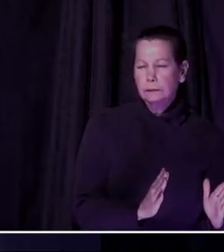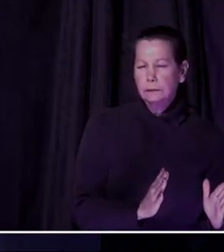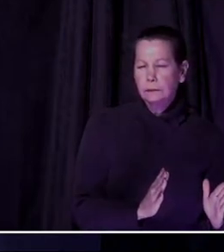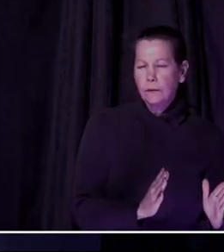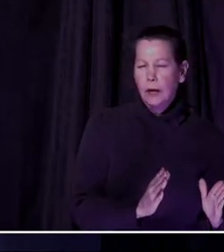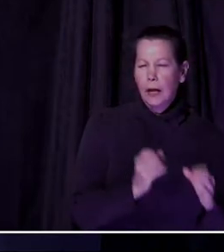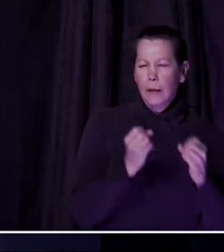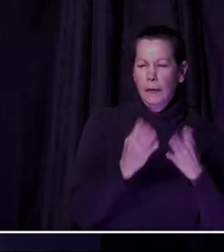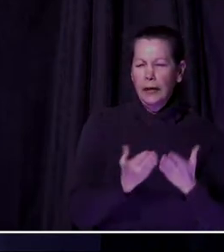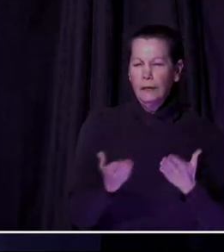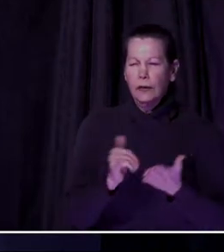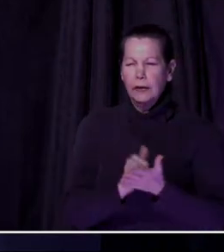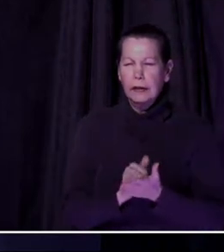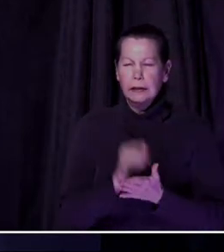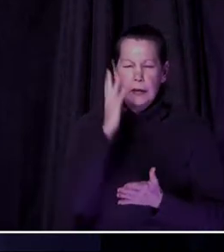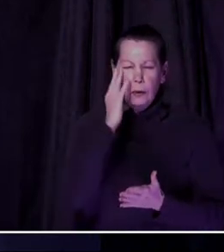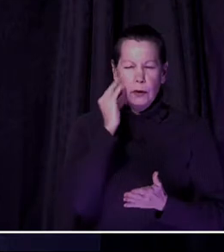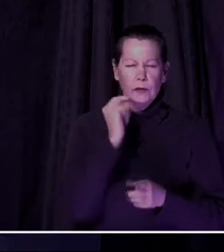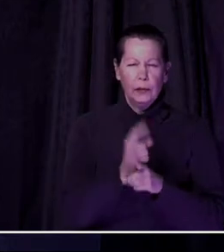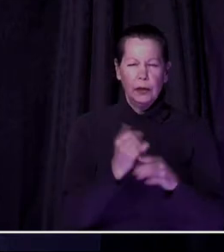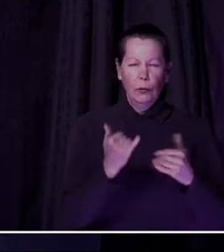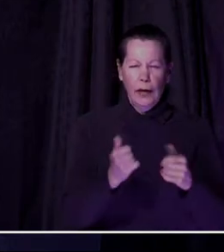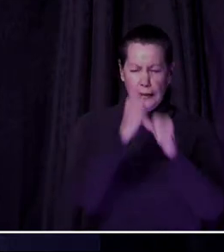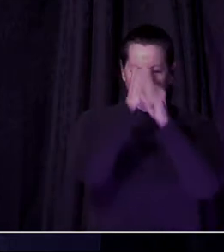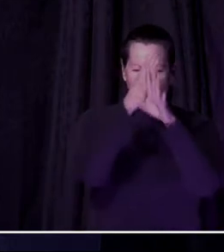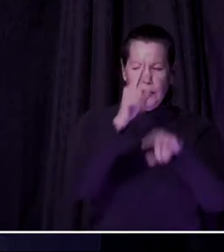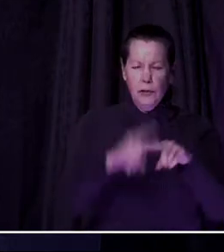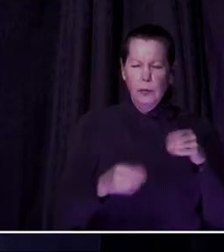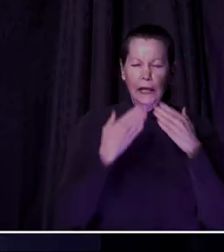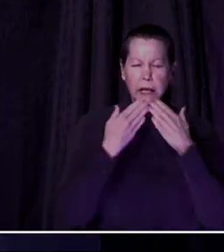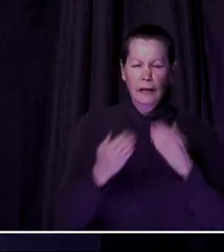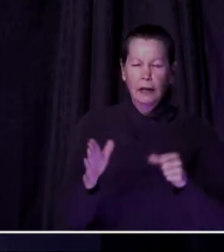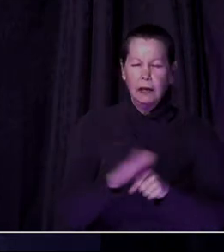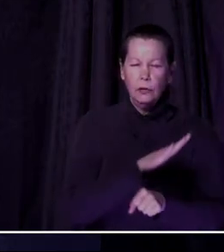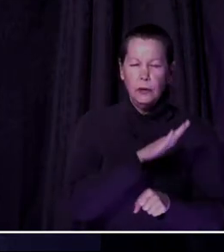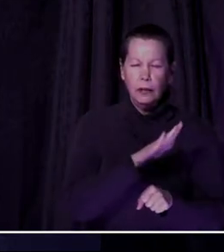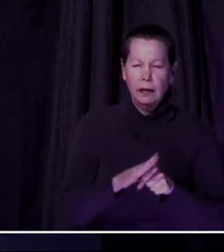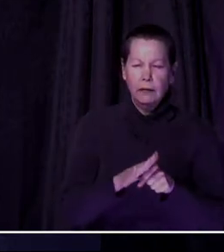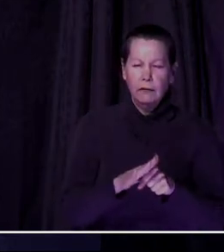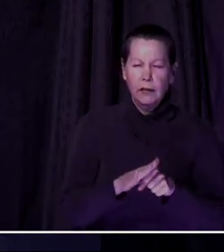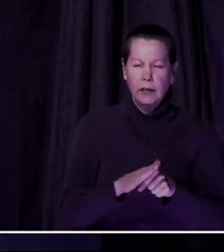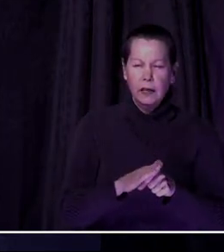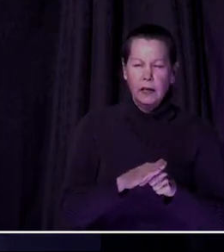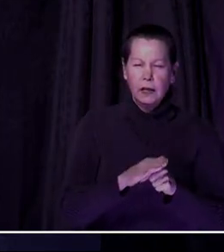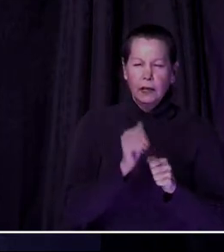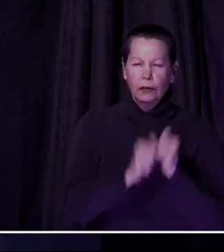Many of the things that we're experiencing right now, Father, we can't thank you enough. And so, Lord,